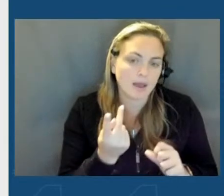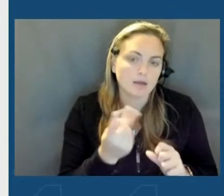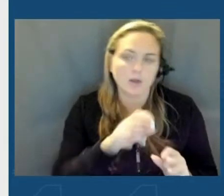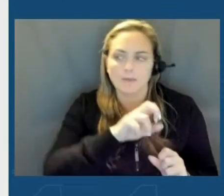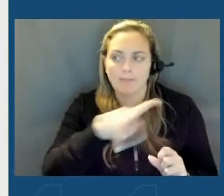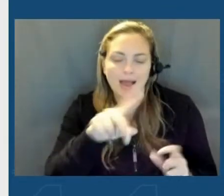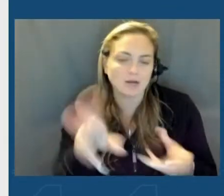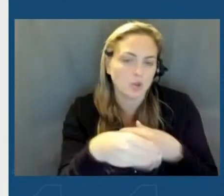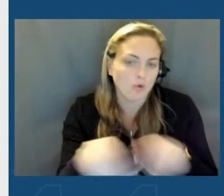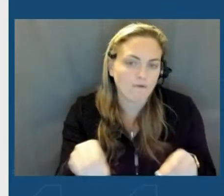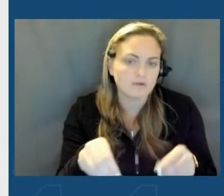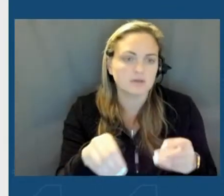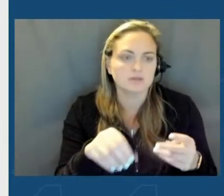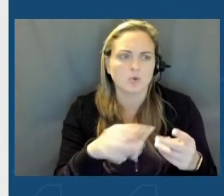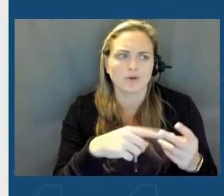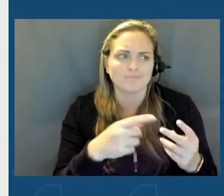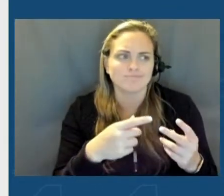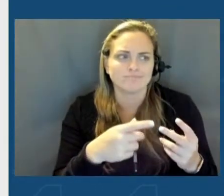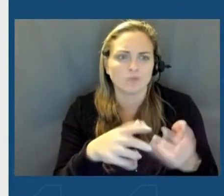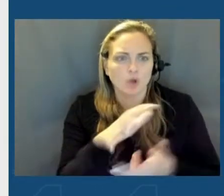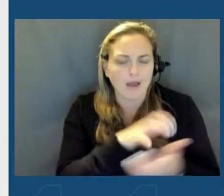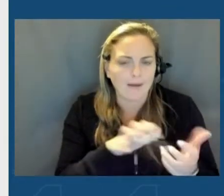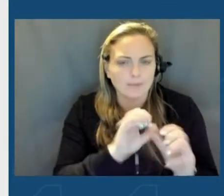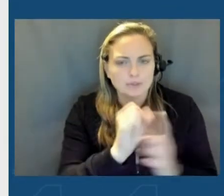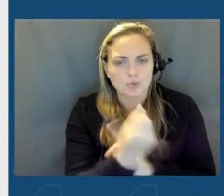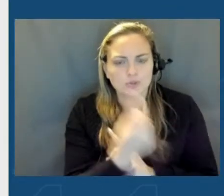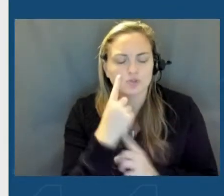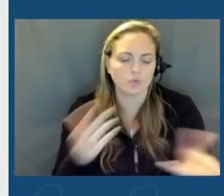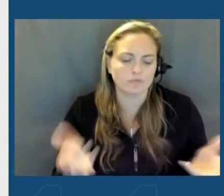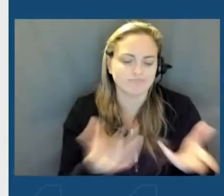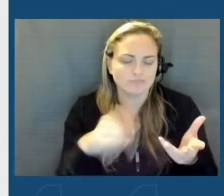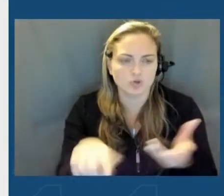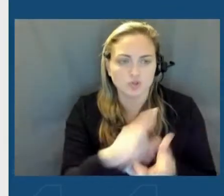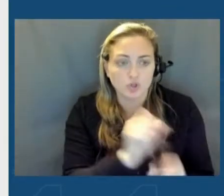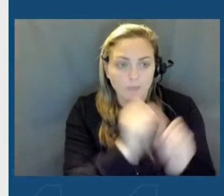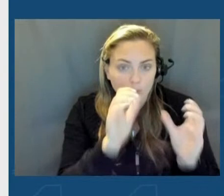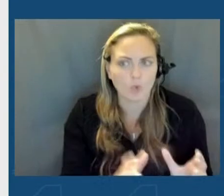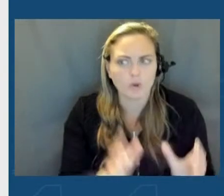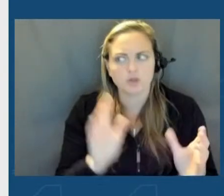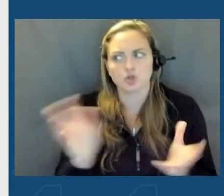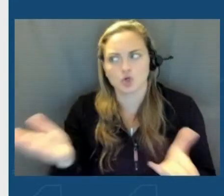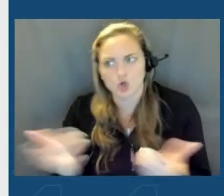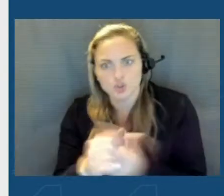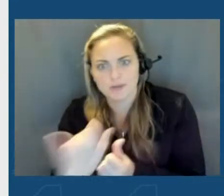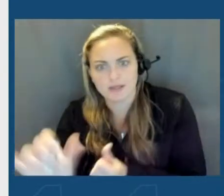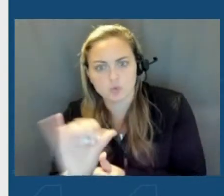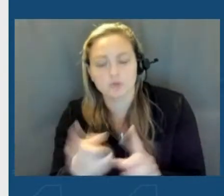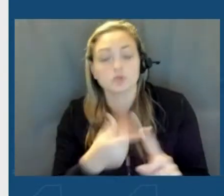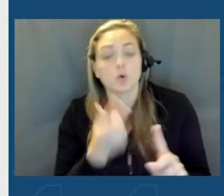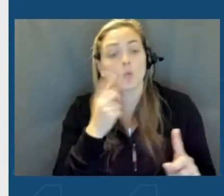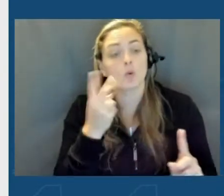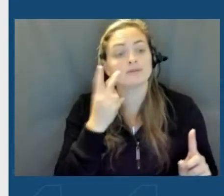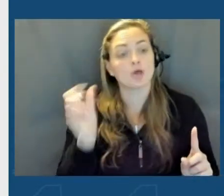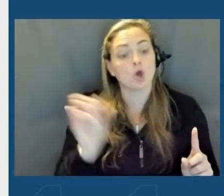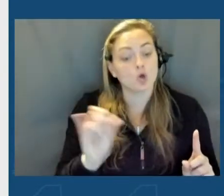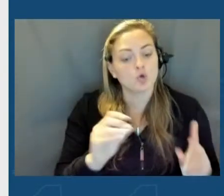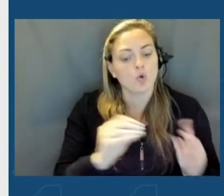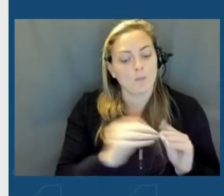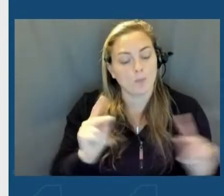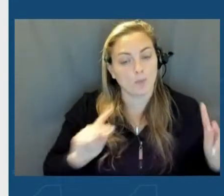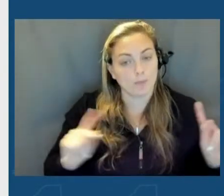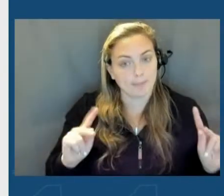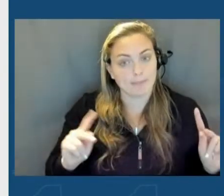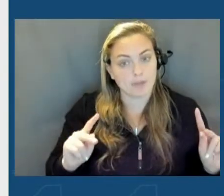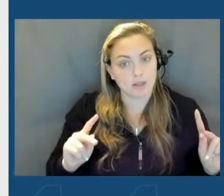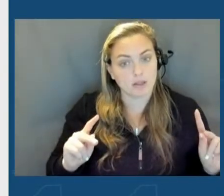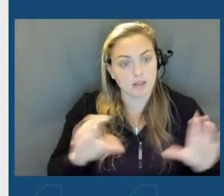their offices, or at least on a hybrid situation. So we're encouraging the employers who are encouraging that as well. So what we're going to see also then is more people in